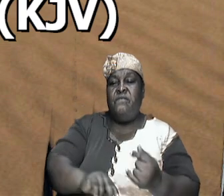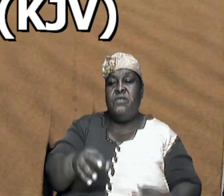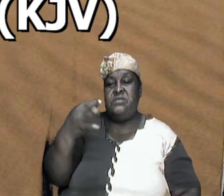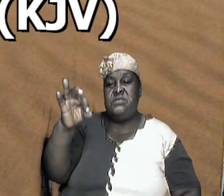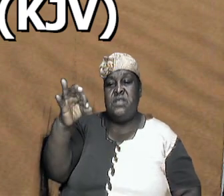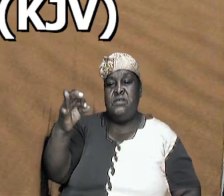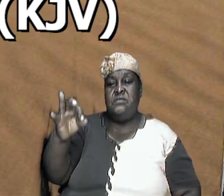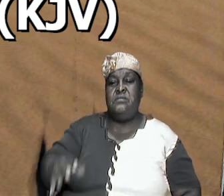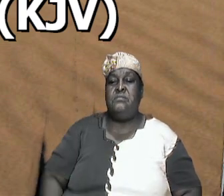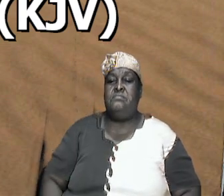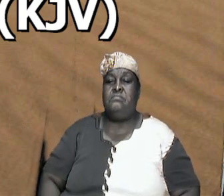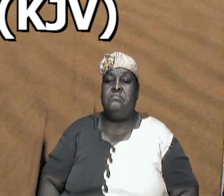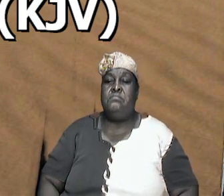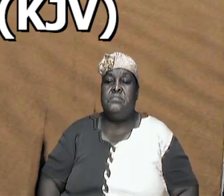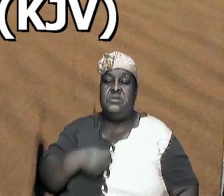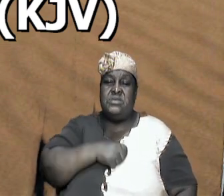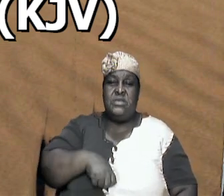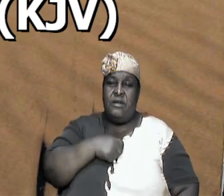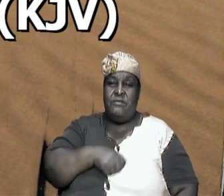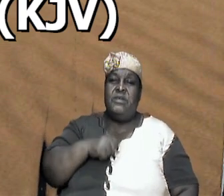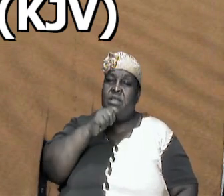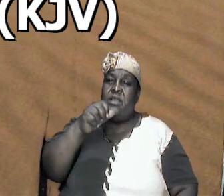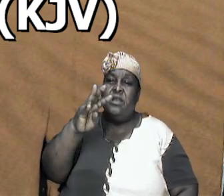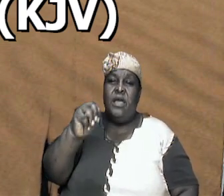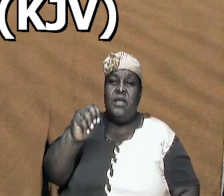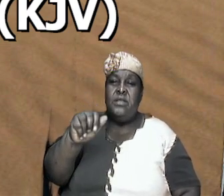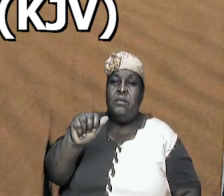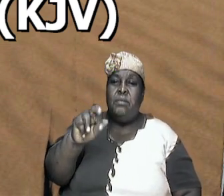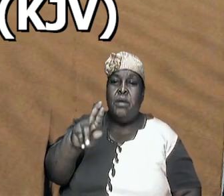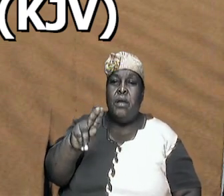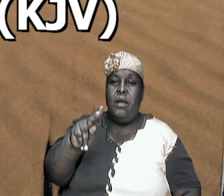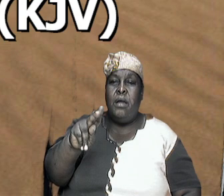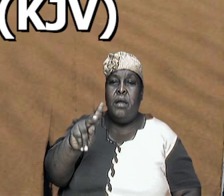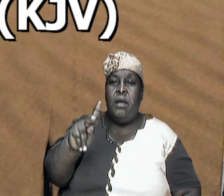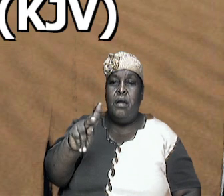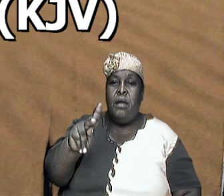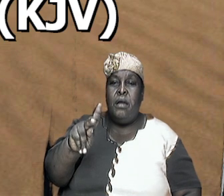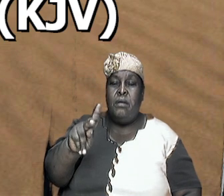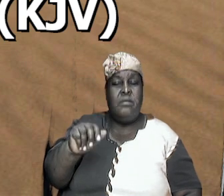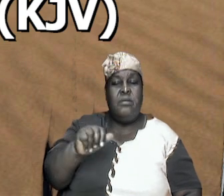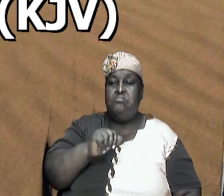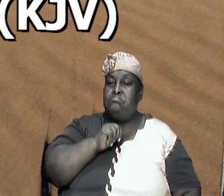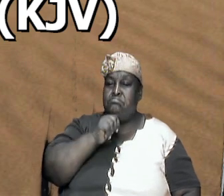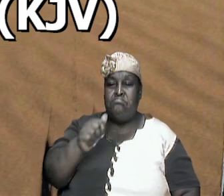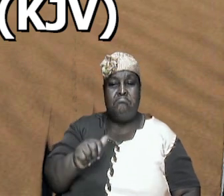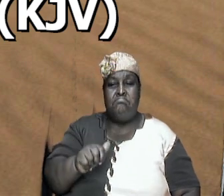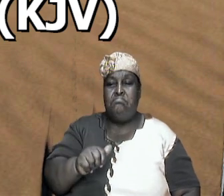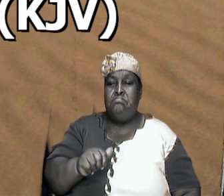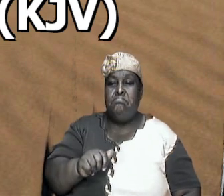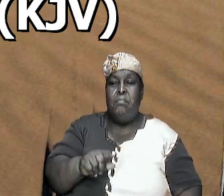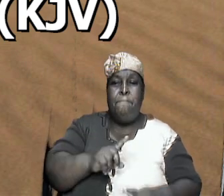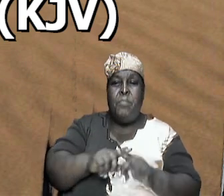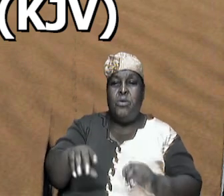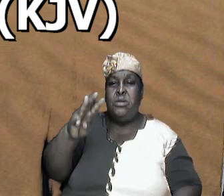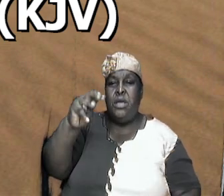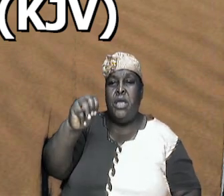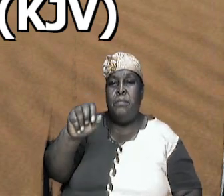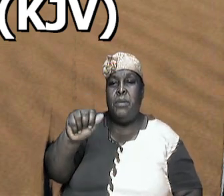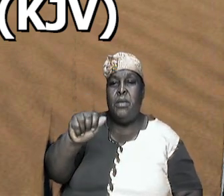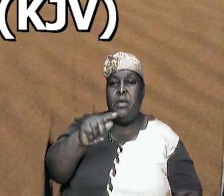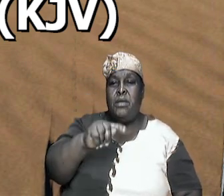you know, he's going to leave, the Bible says that he has committed unto us the word